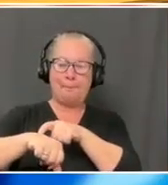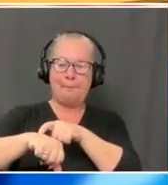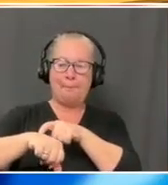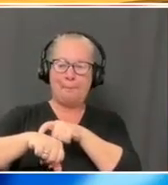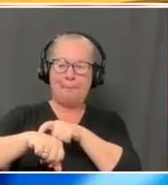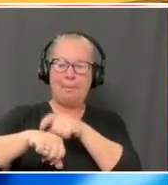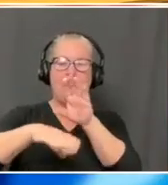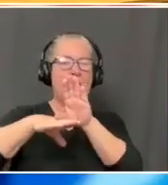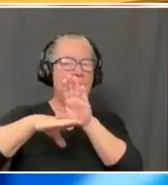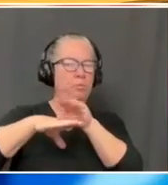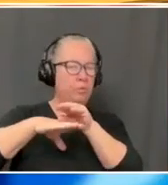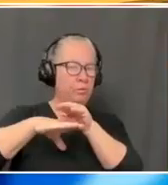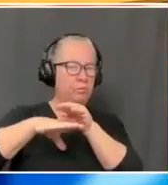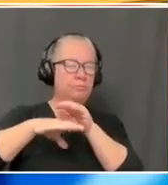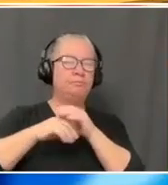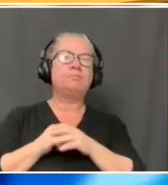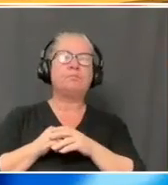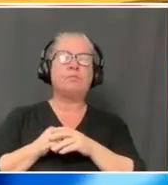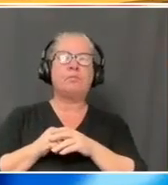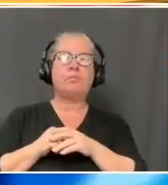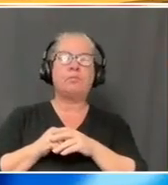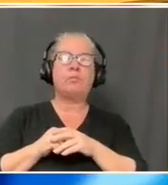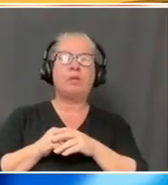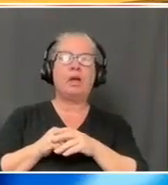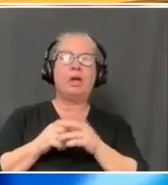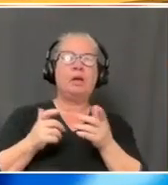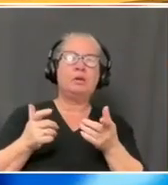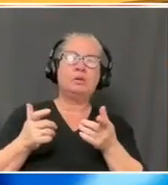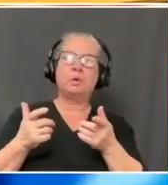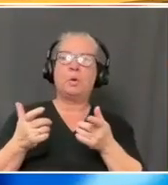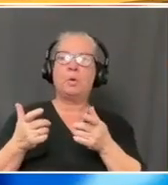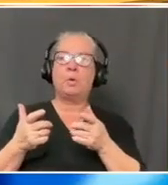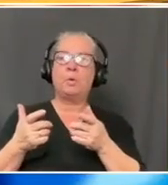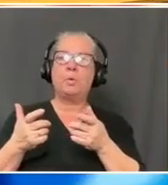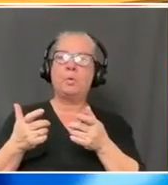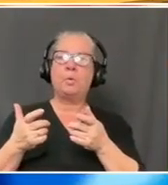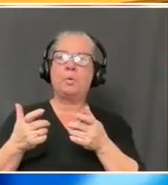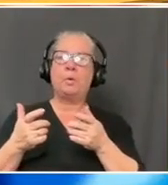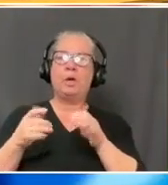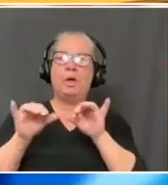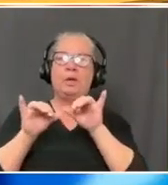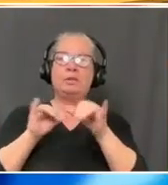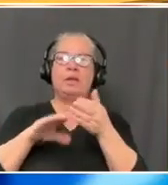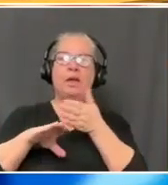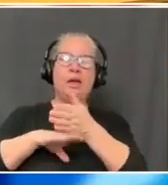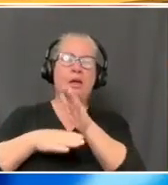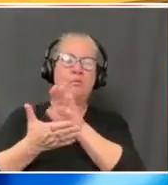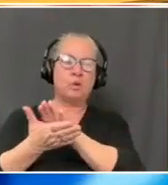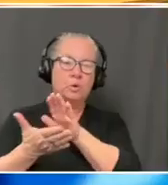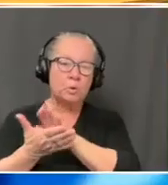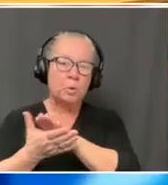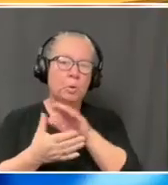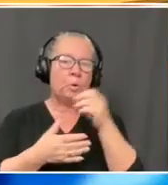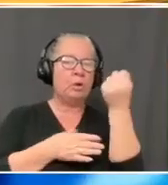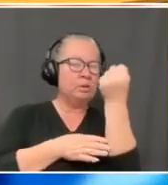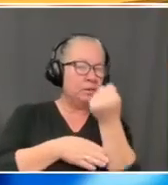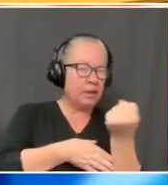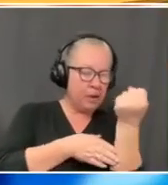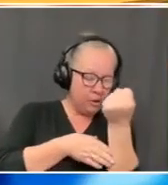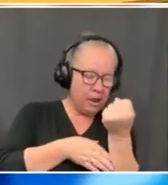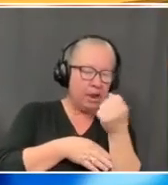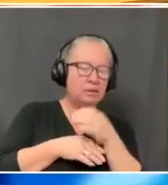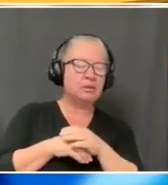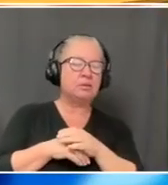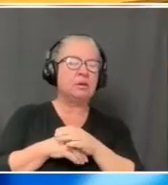are interested in staying after school or working on Saturdays and providing that type of extended learning opportunity. And our schools want to be able